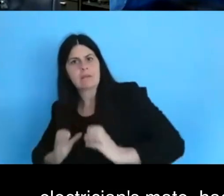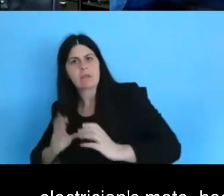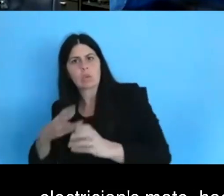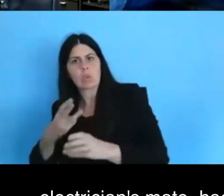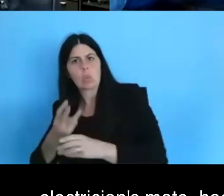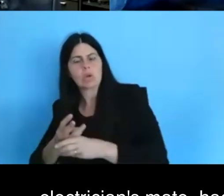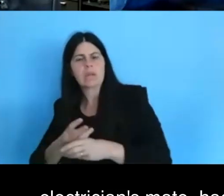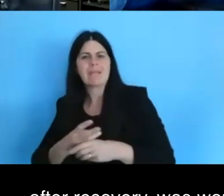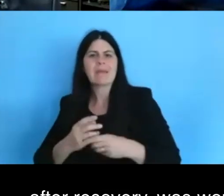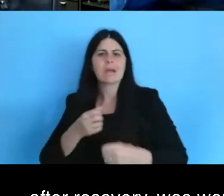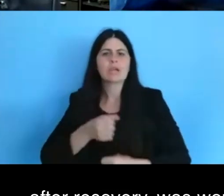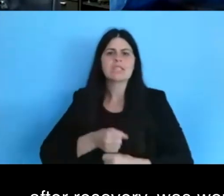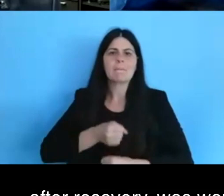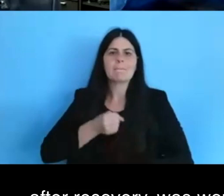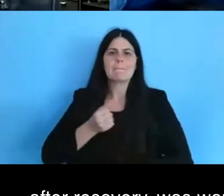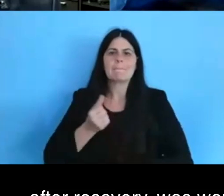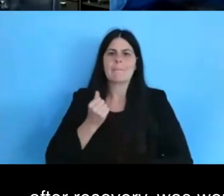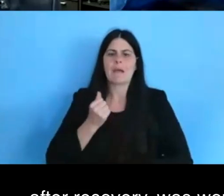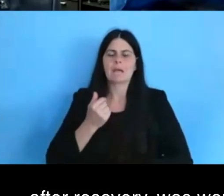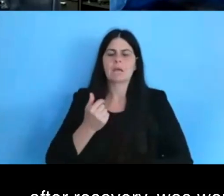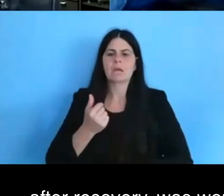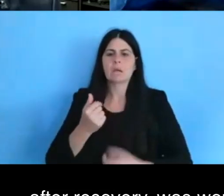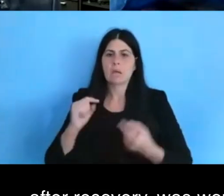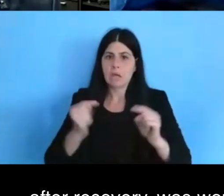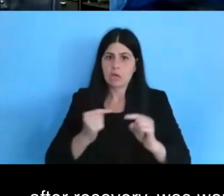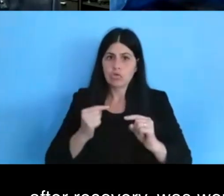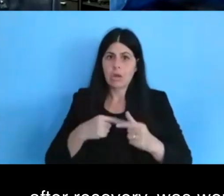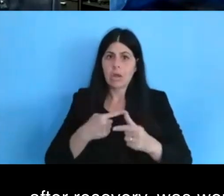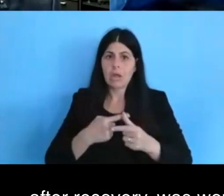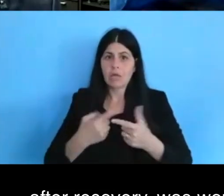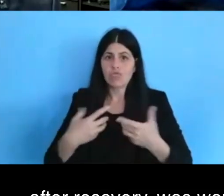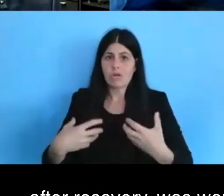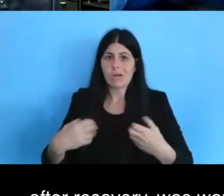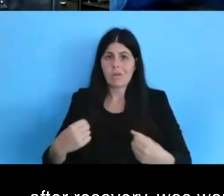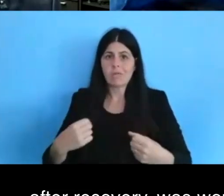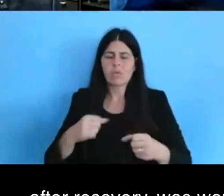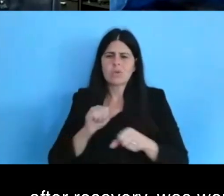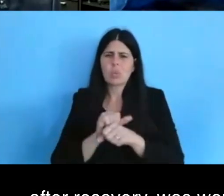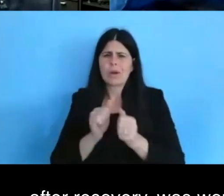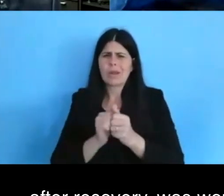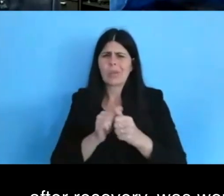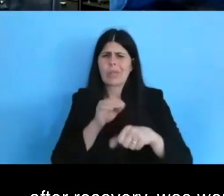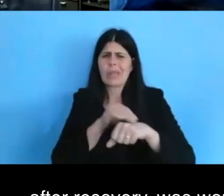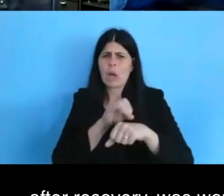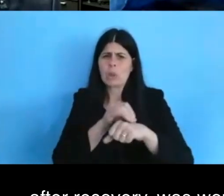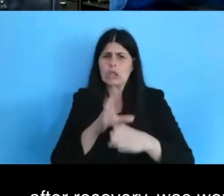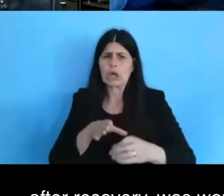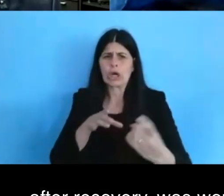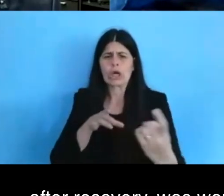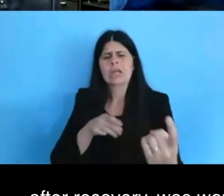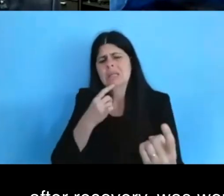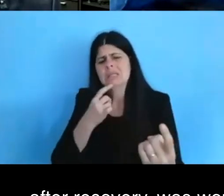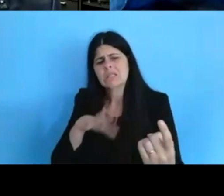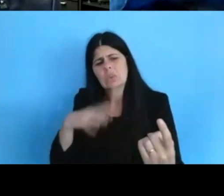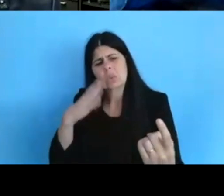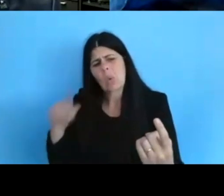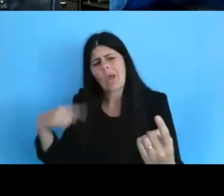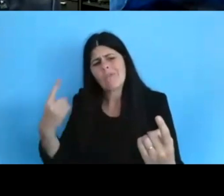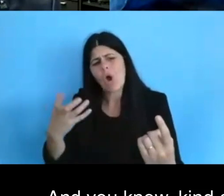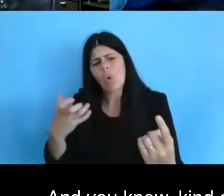injury, and after recovery was working with my counselor and said, I've always wanted to be a